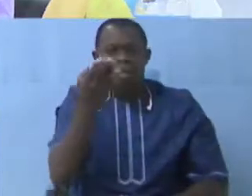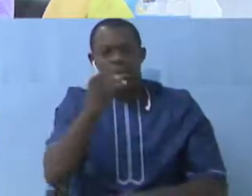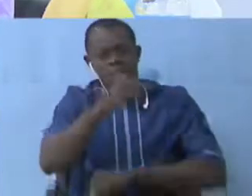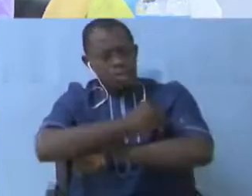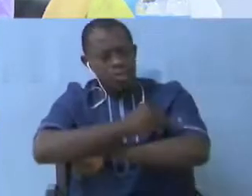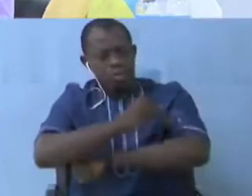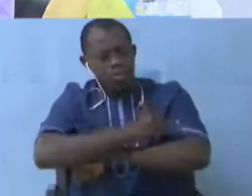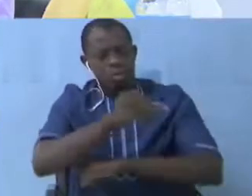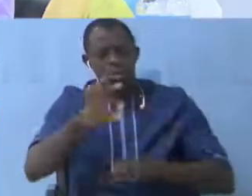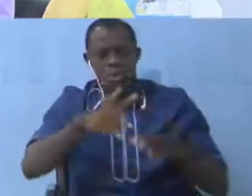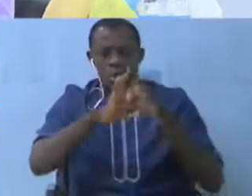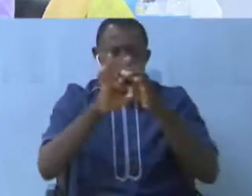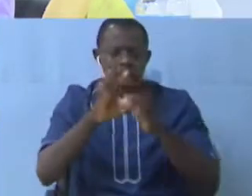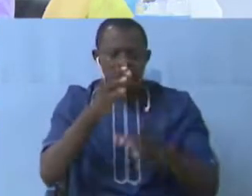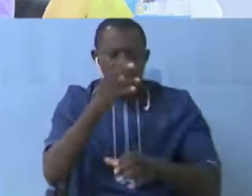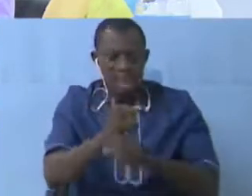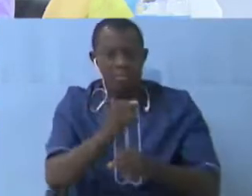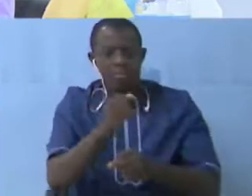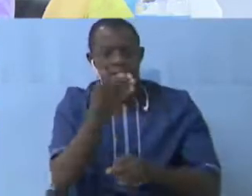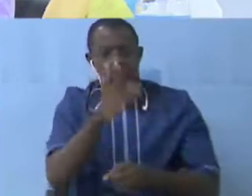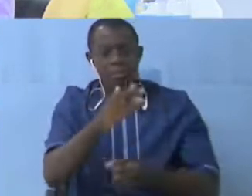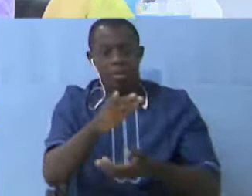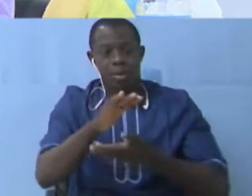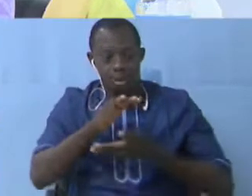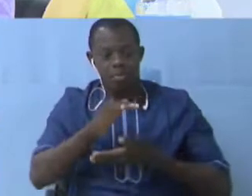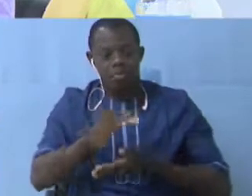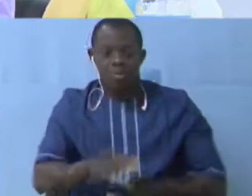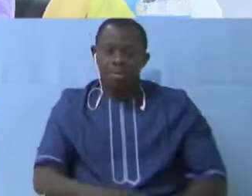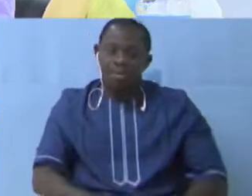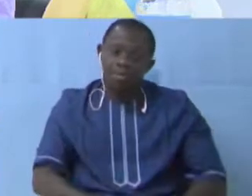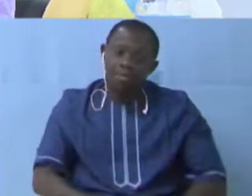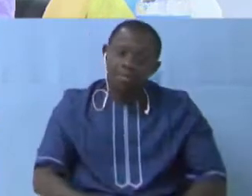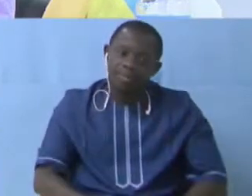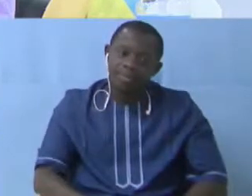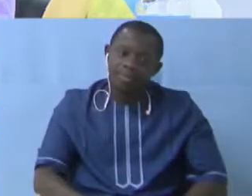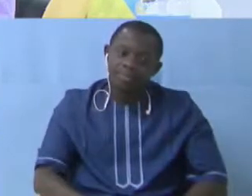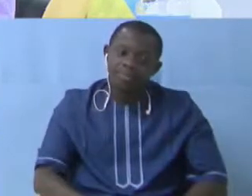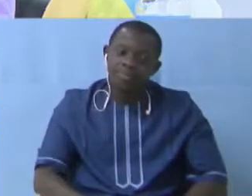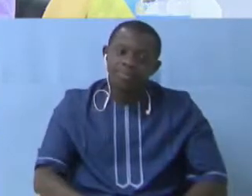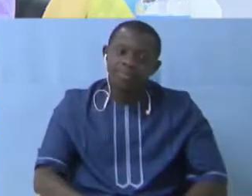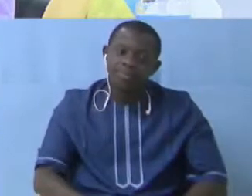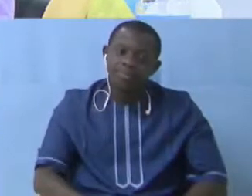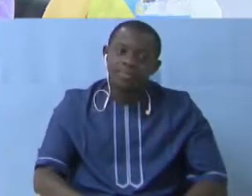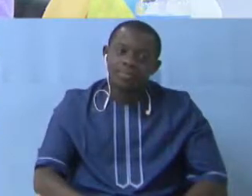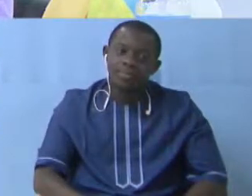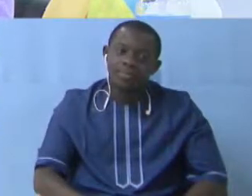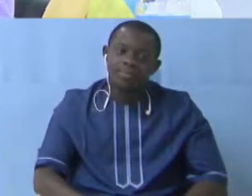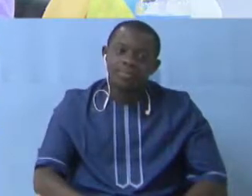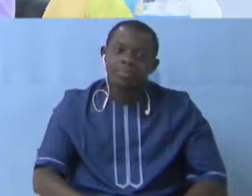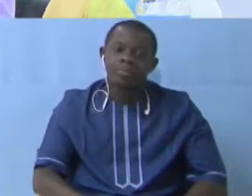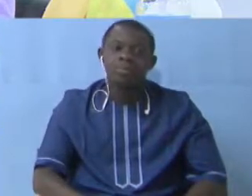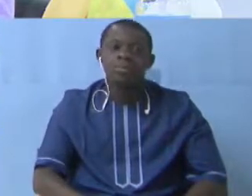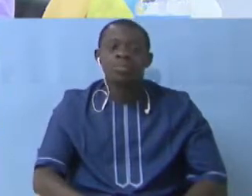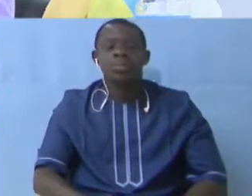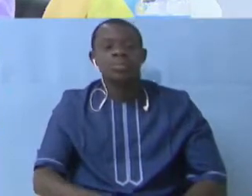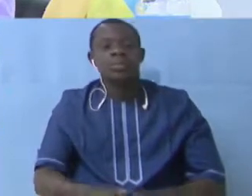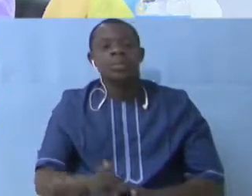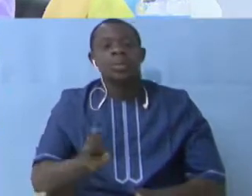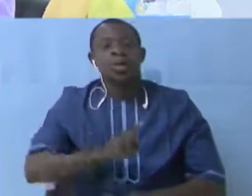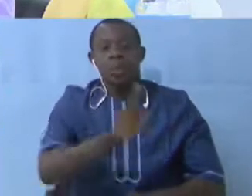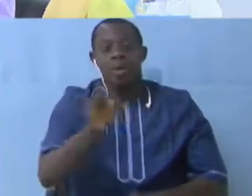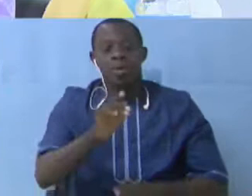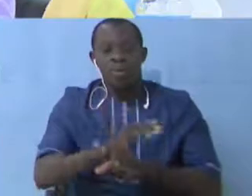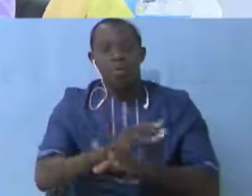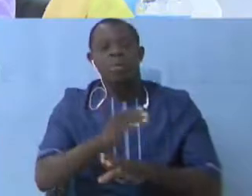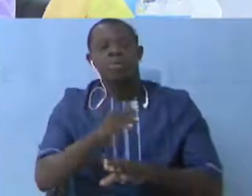institutions. ci ndimbali yenn buntu liggéeykaay yi. We were able to work together for him